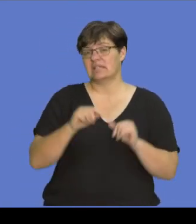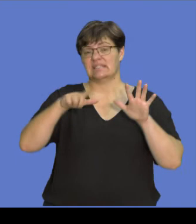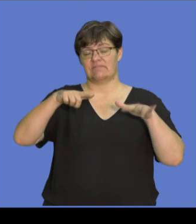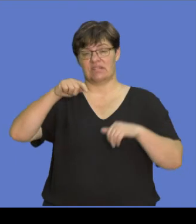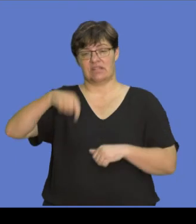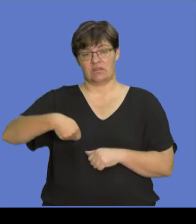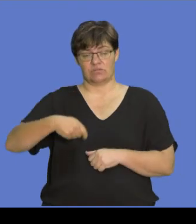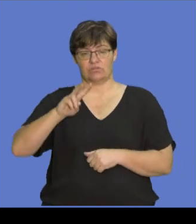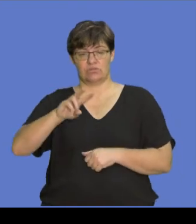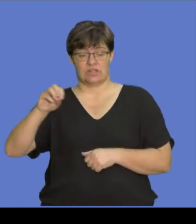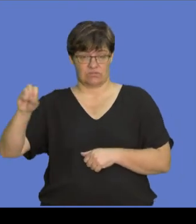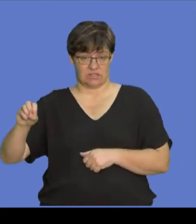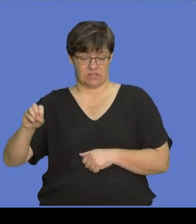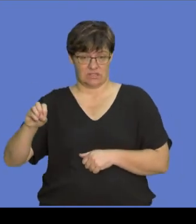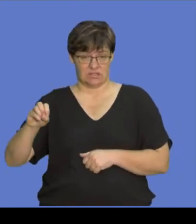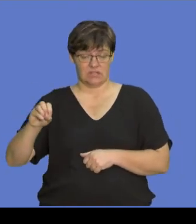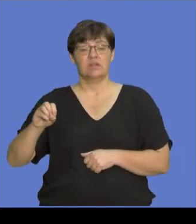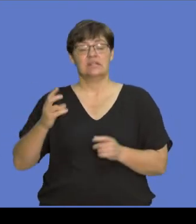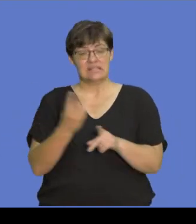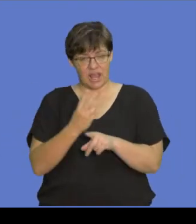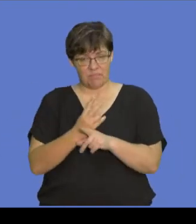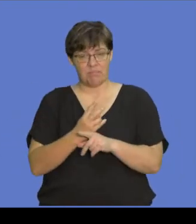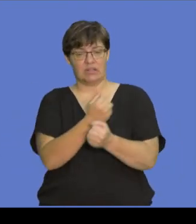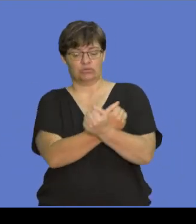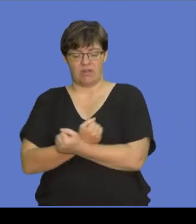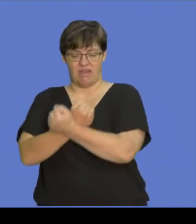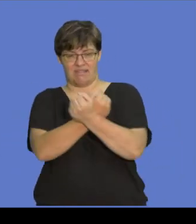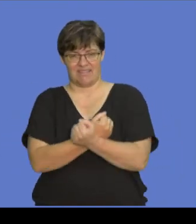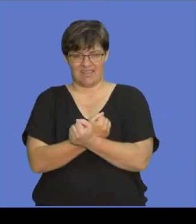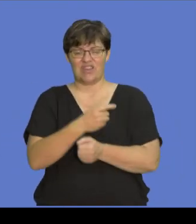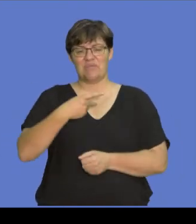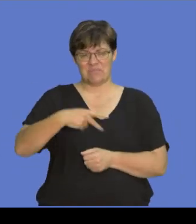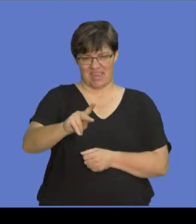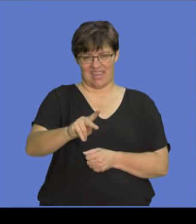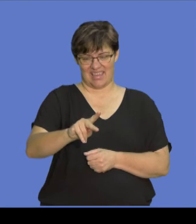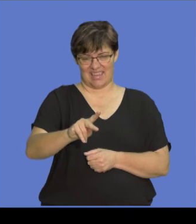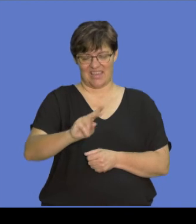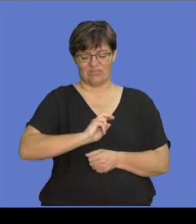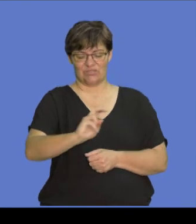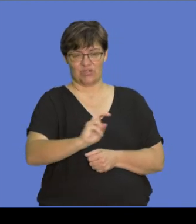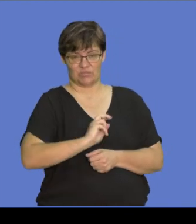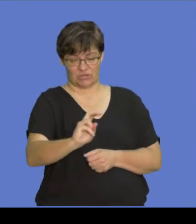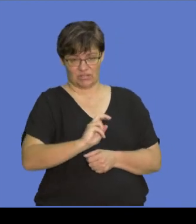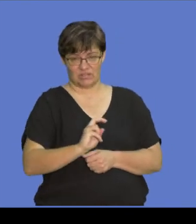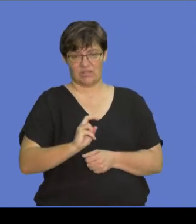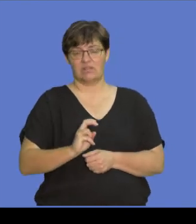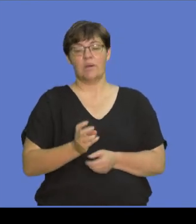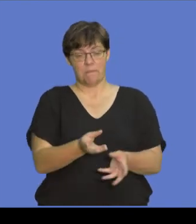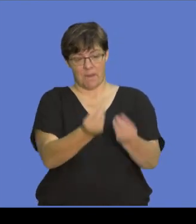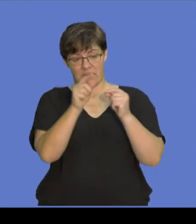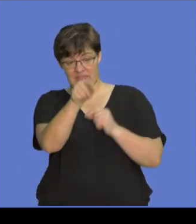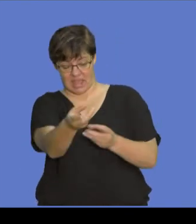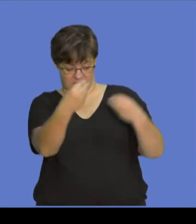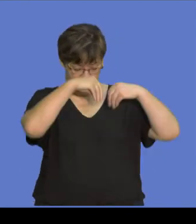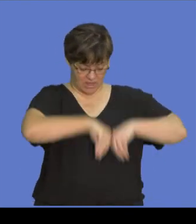17,200, here we go, and we paid some amount in terms of transport cost to get the indirect materials